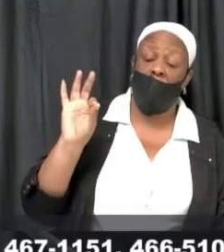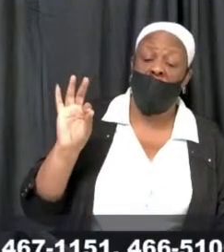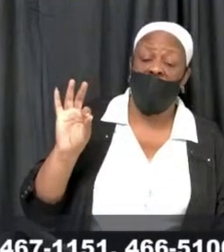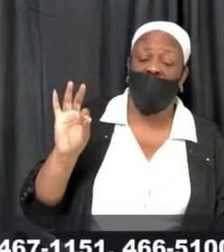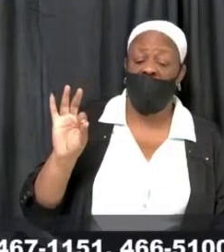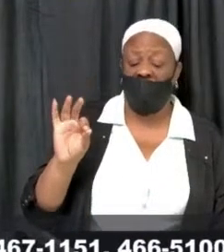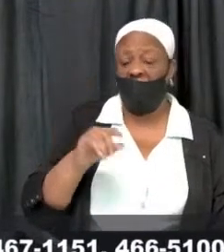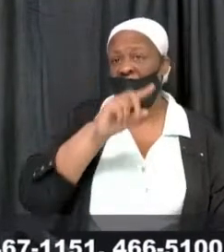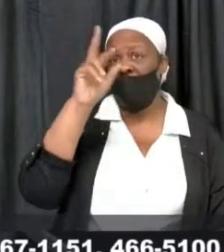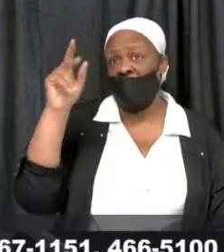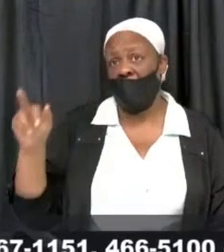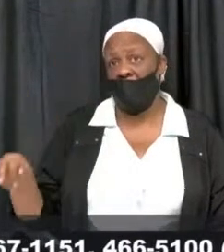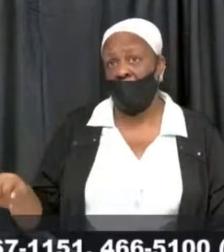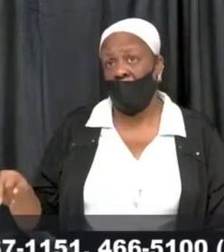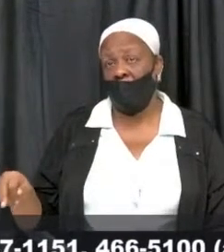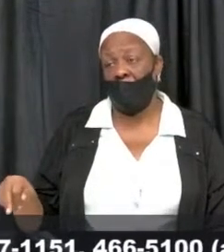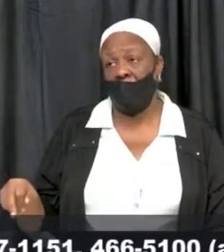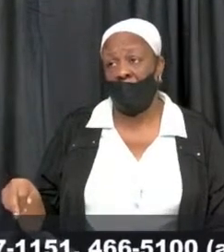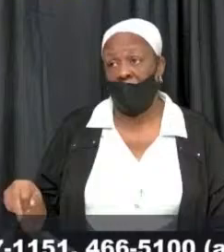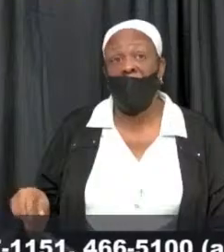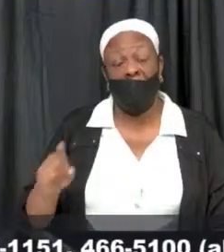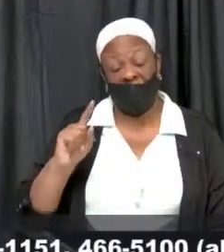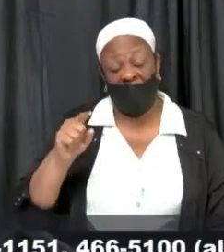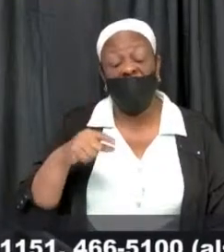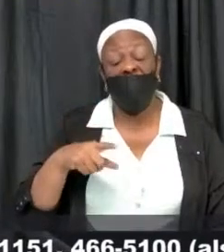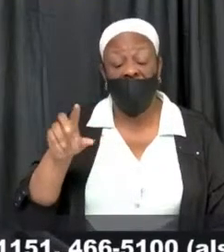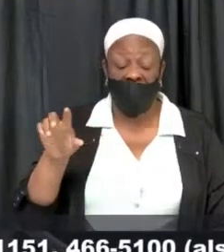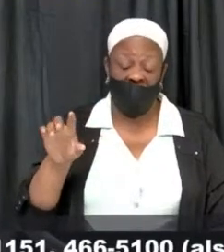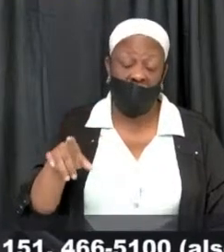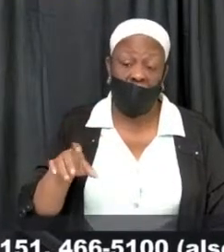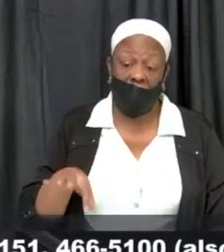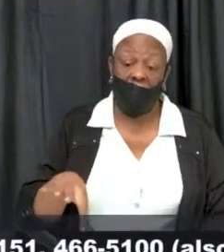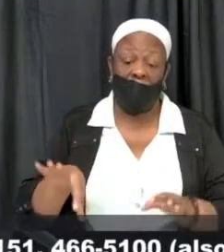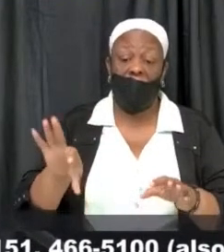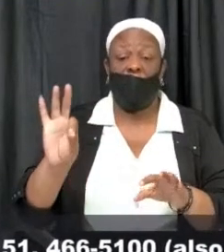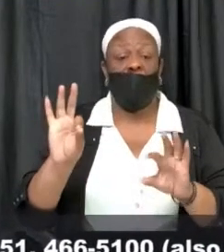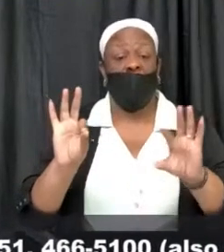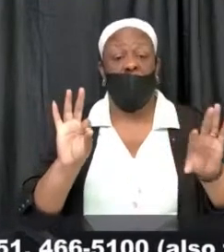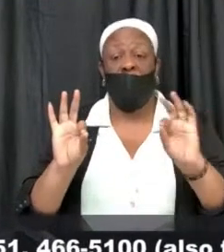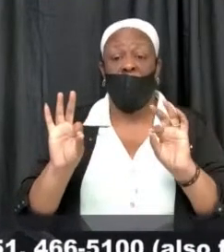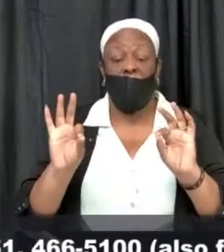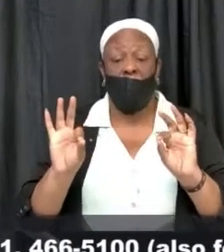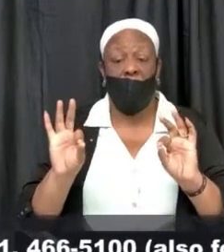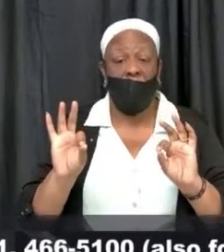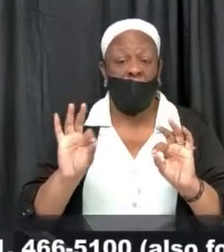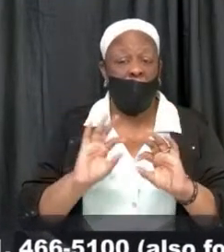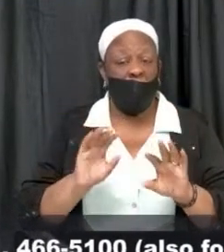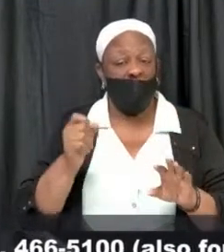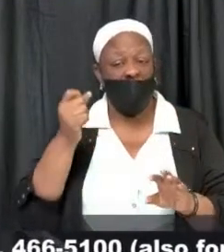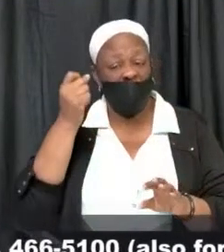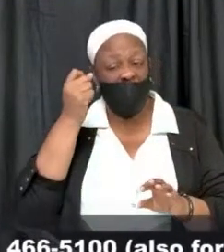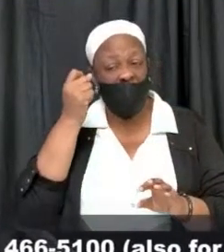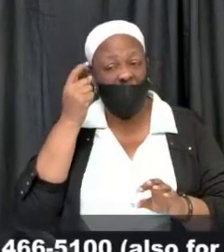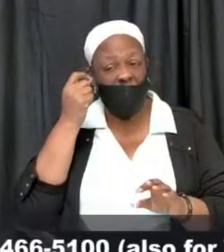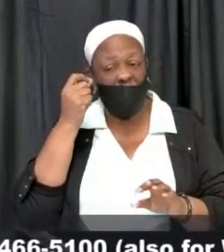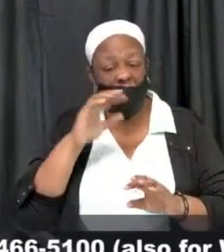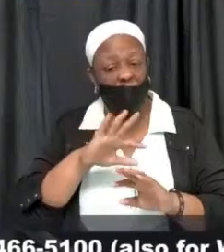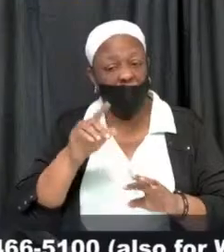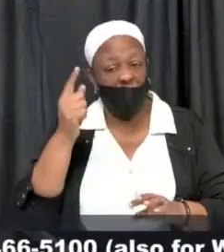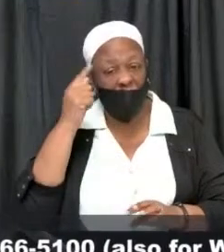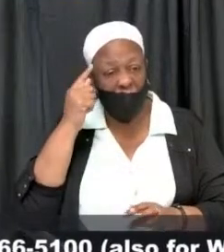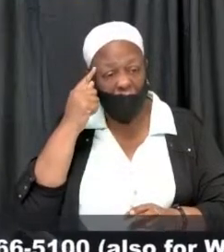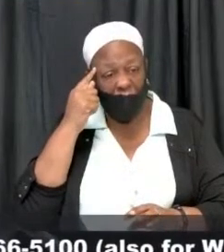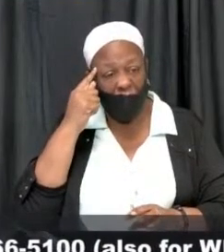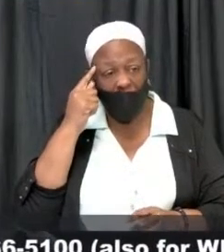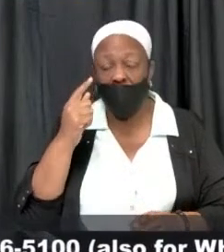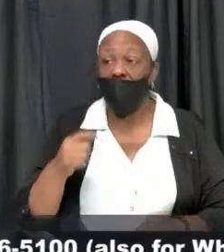right, but that person who is telling you it is your right to choose, they don't have your interest at heart, because if you chose not to come down the ladder